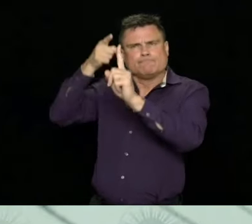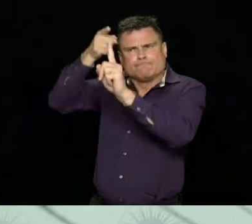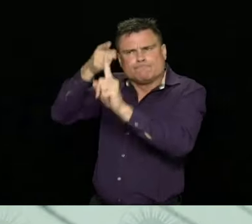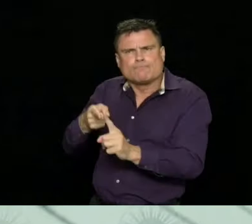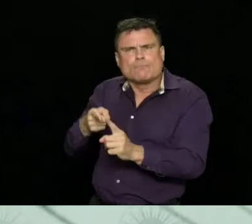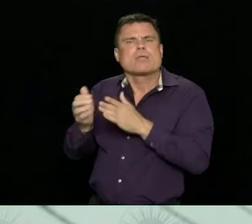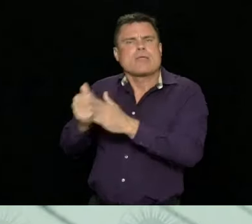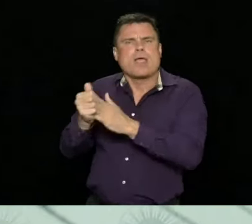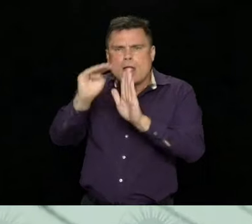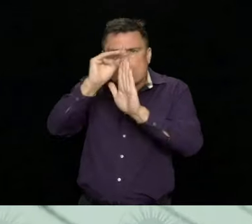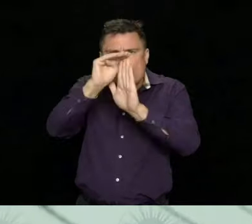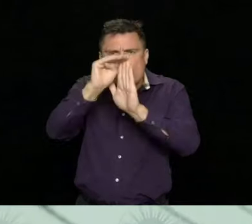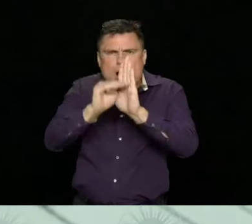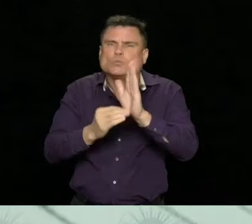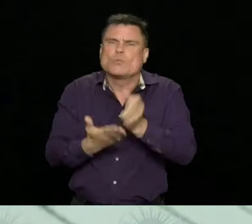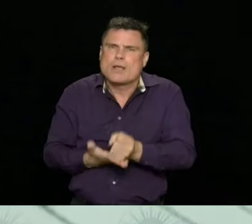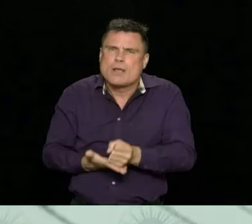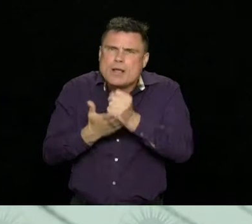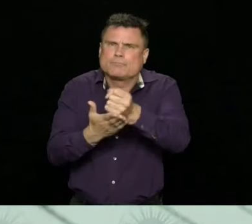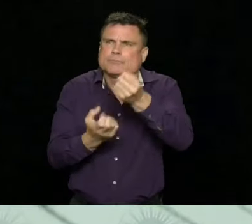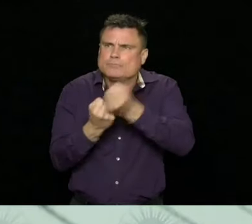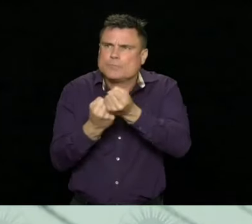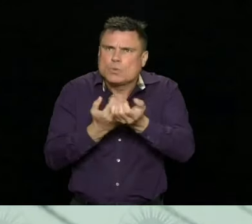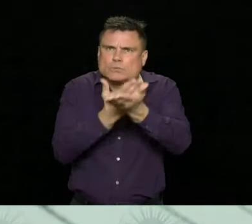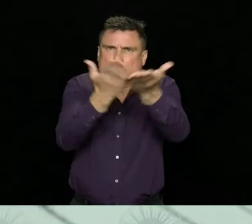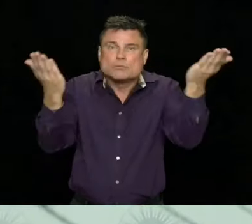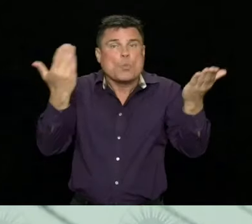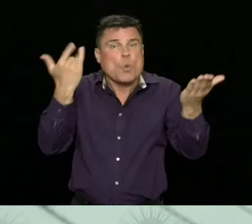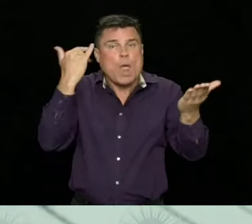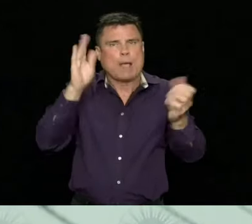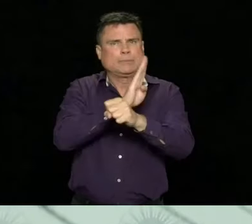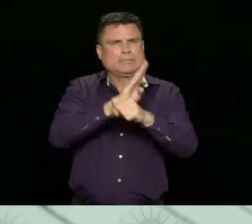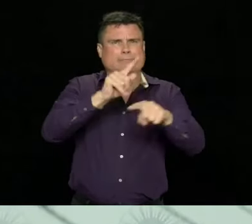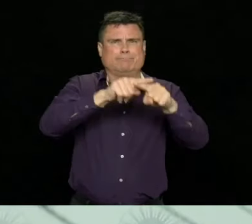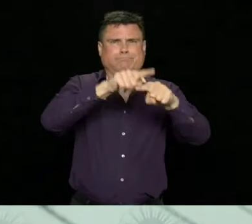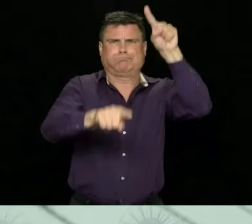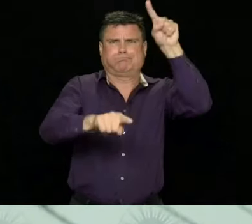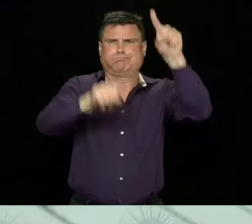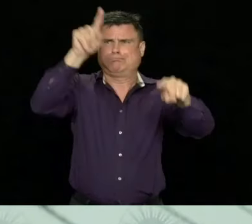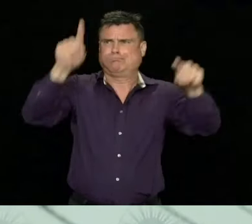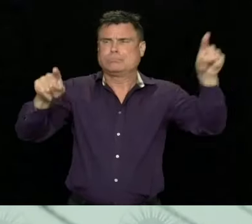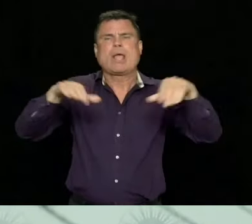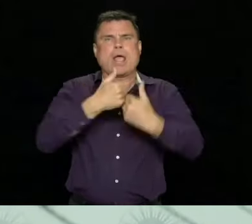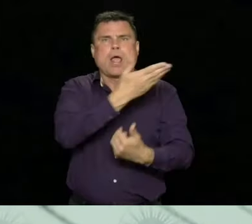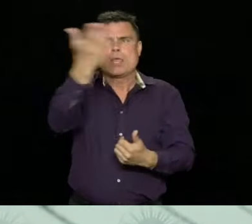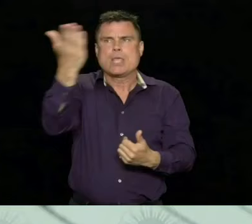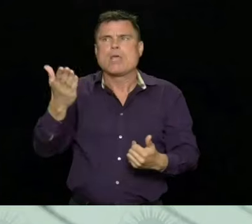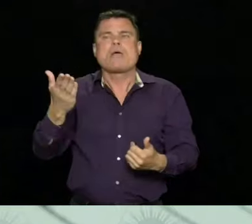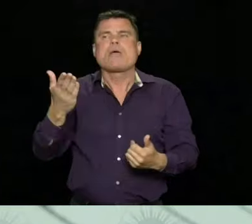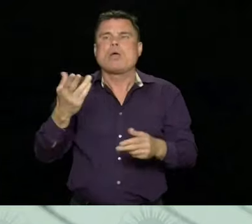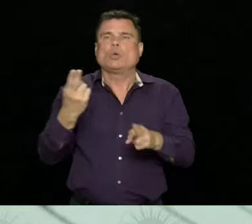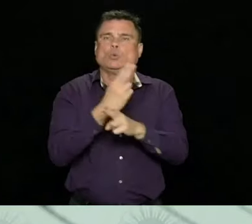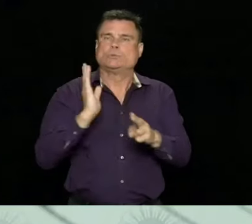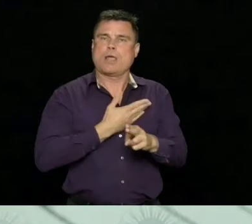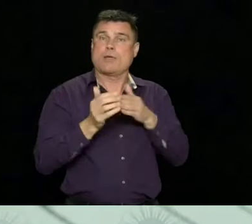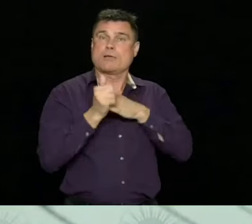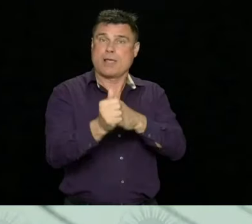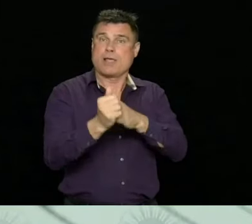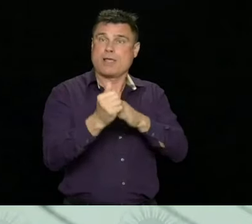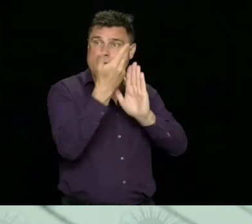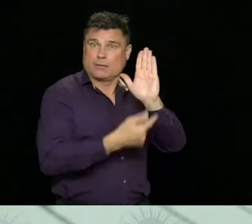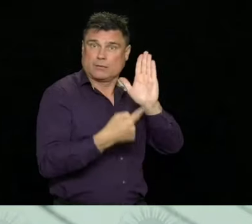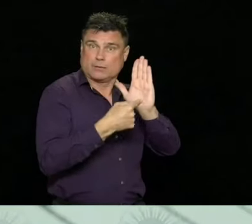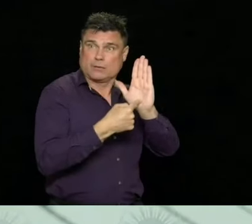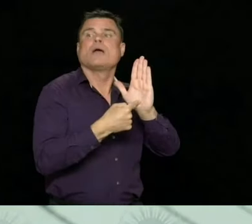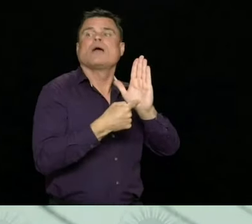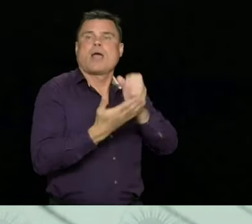build upon those guidelines to suit their particular needs, whether it's a child care, whether it's a small